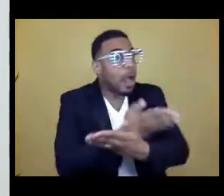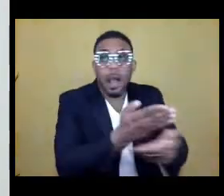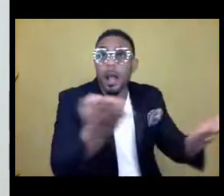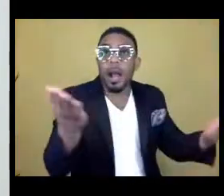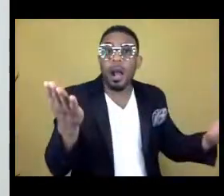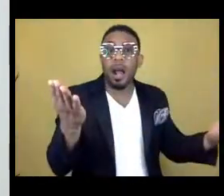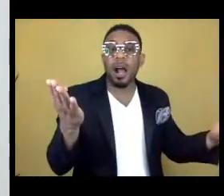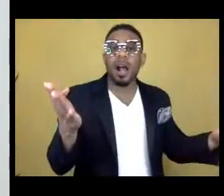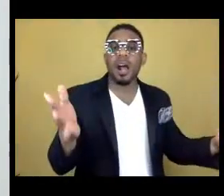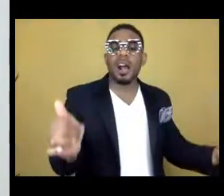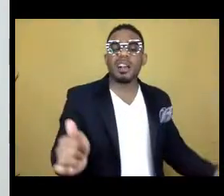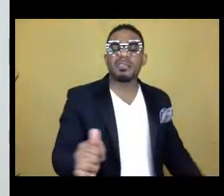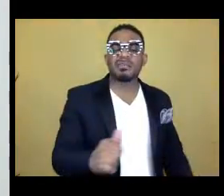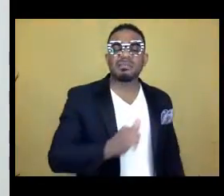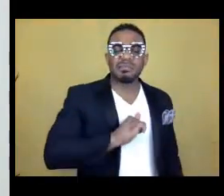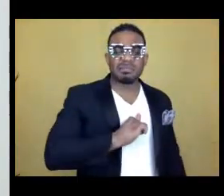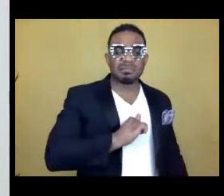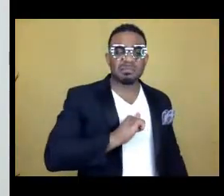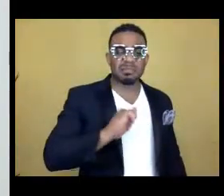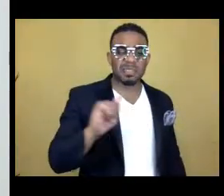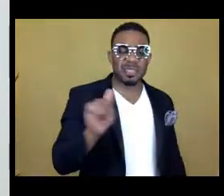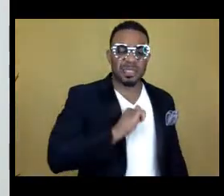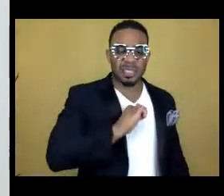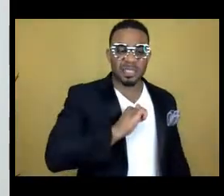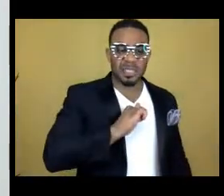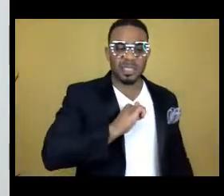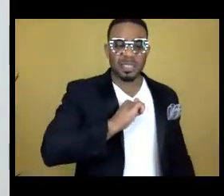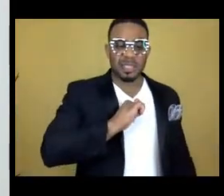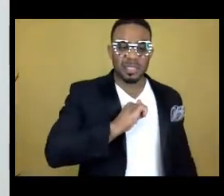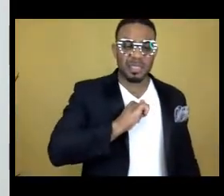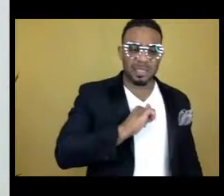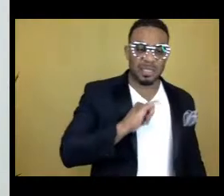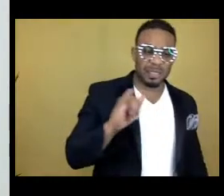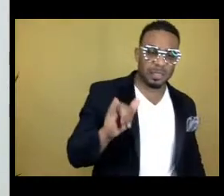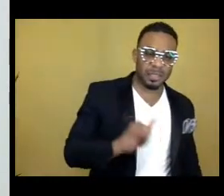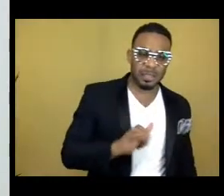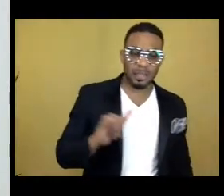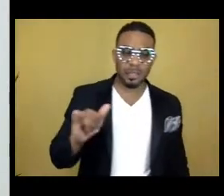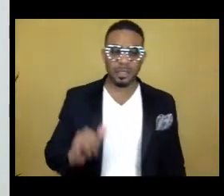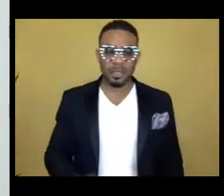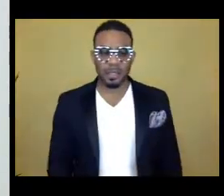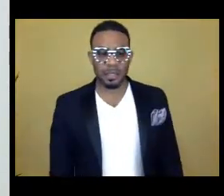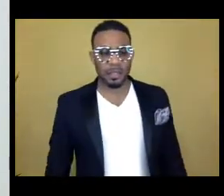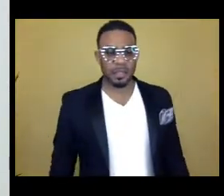here on my own.